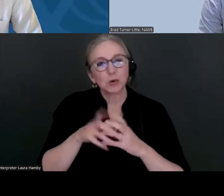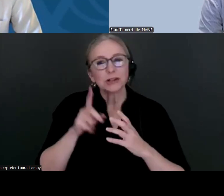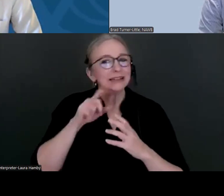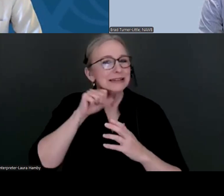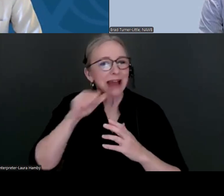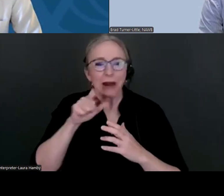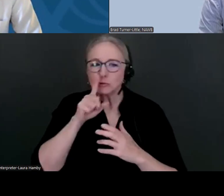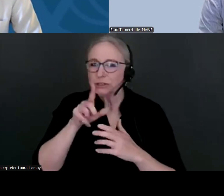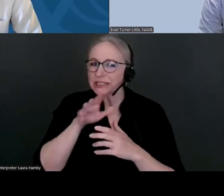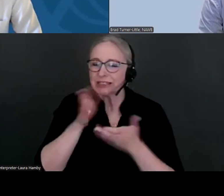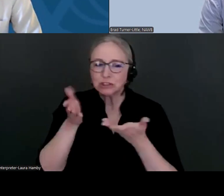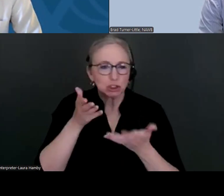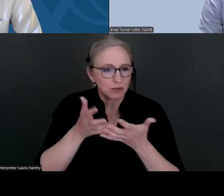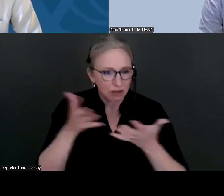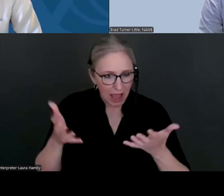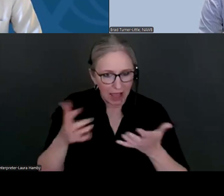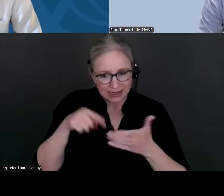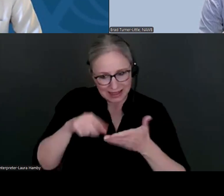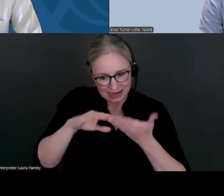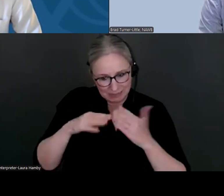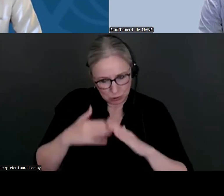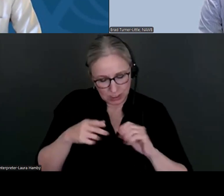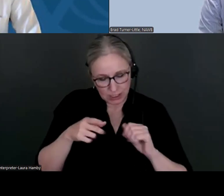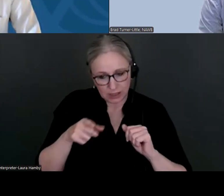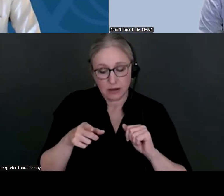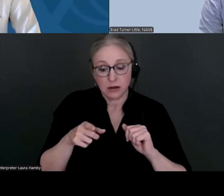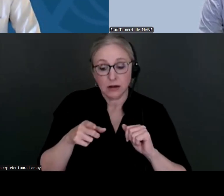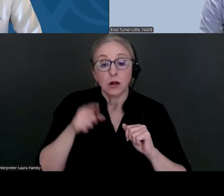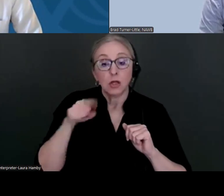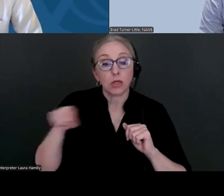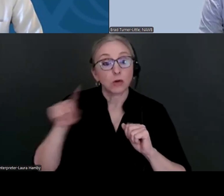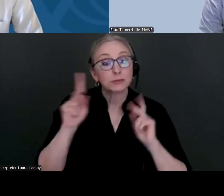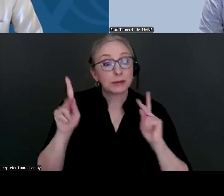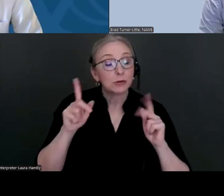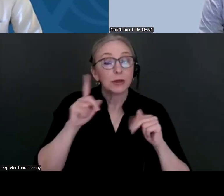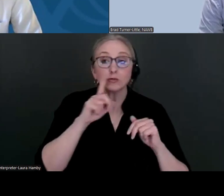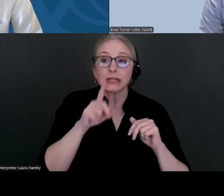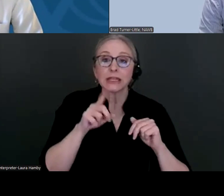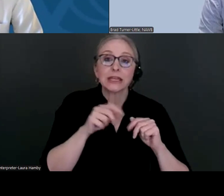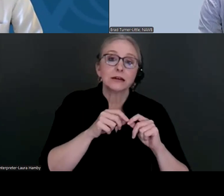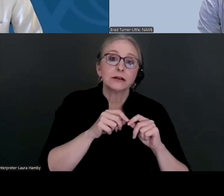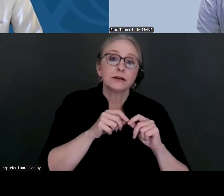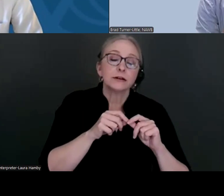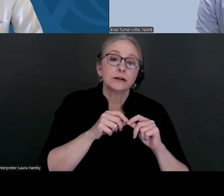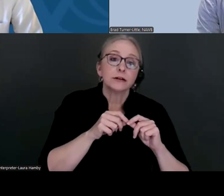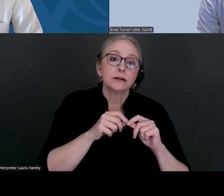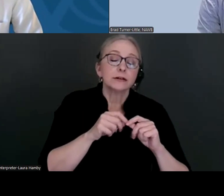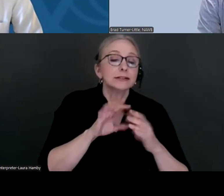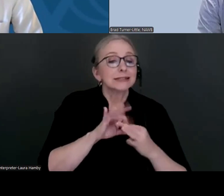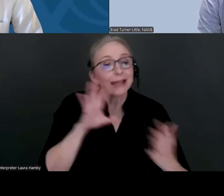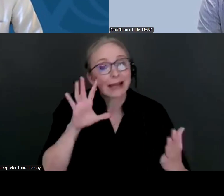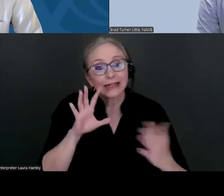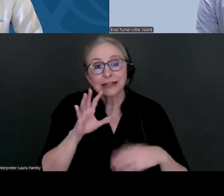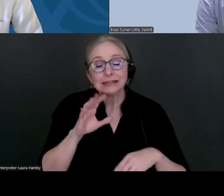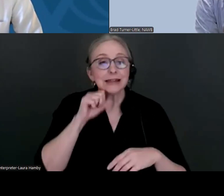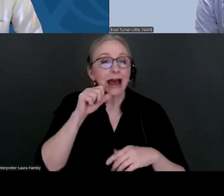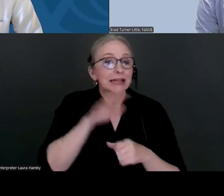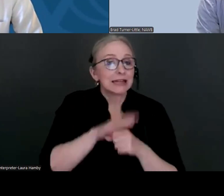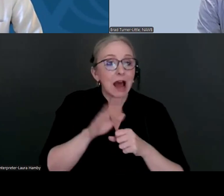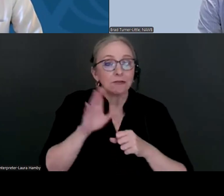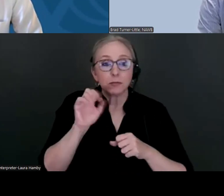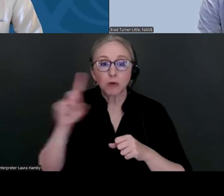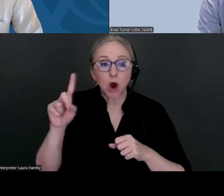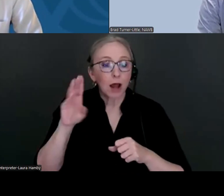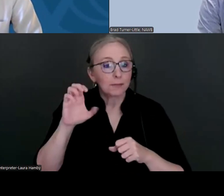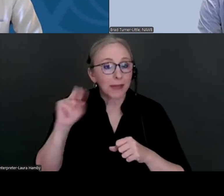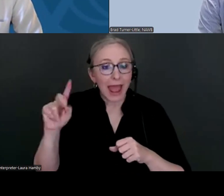within a given community, the individuals who maybe disconnected because of lack of broadband access, or